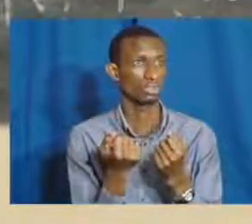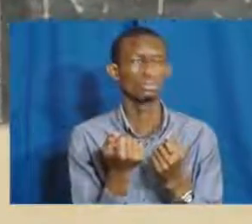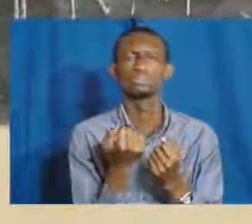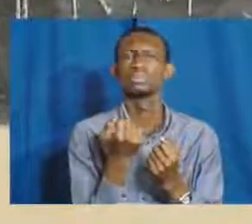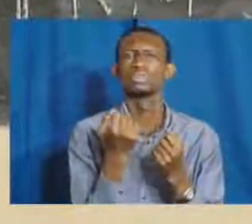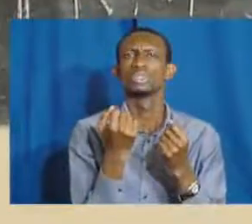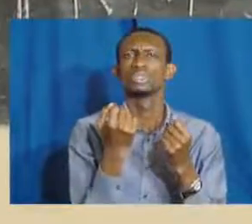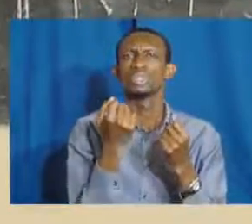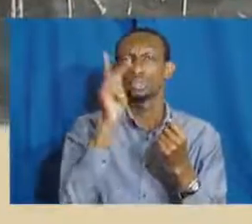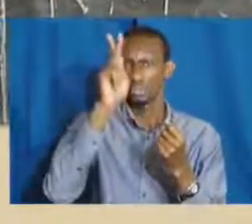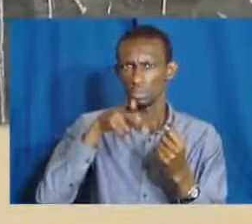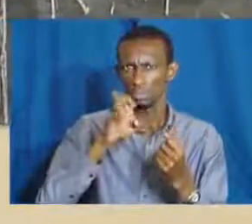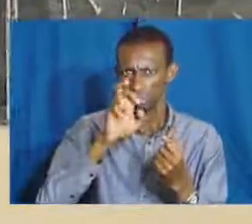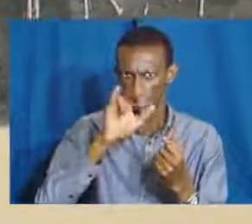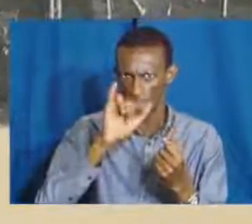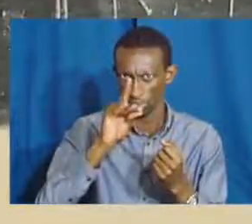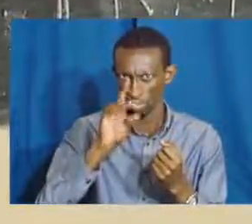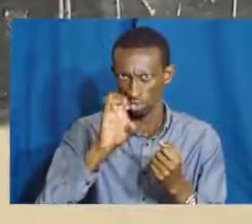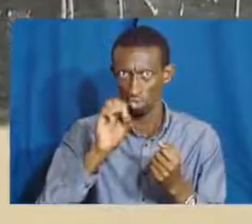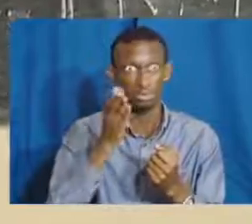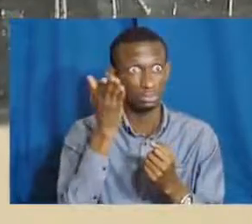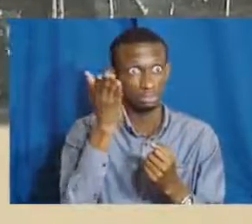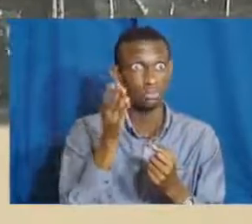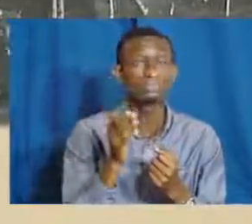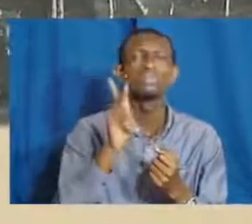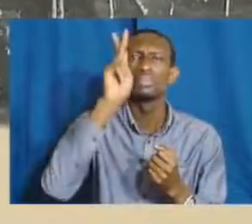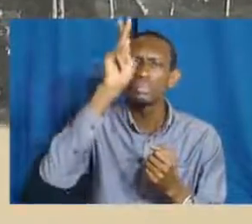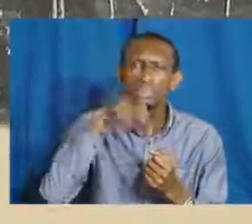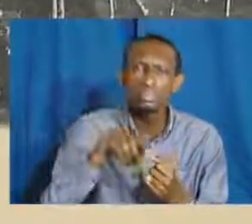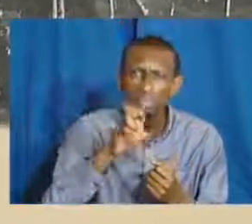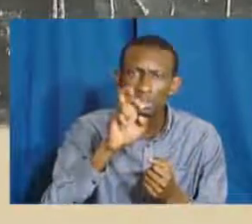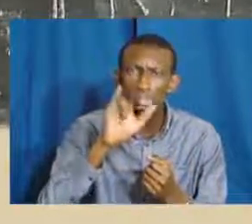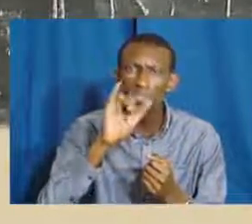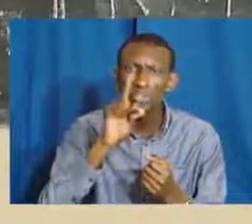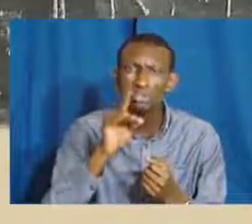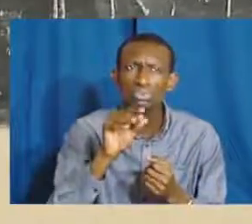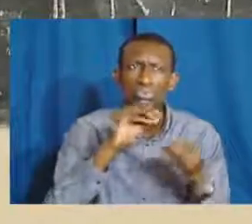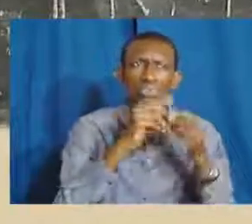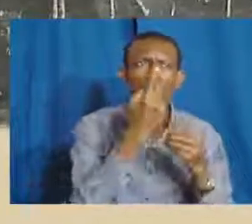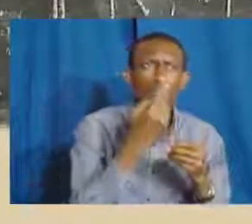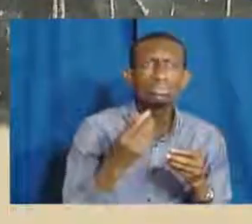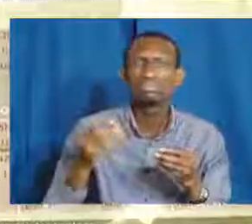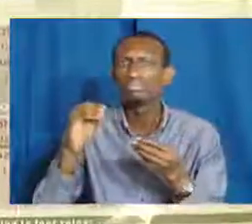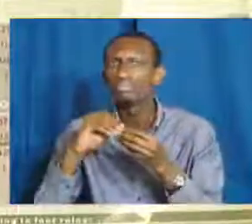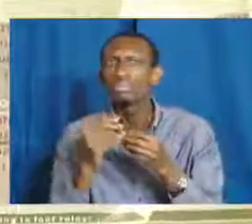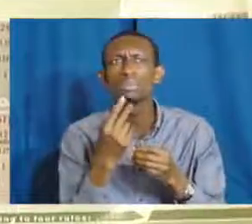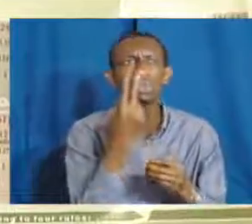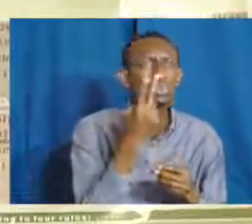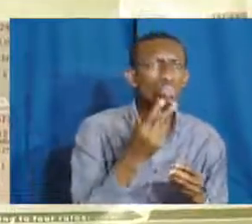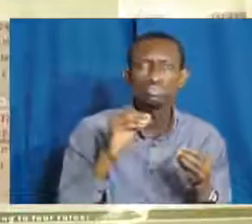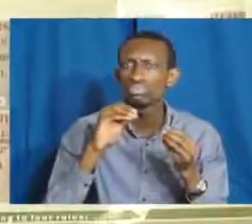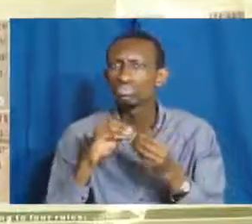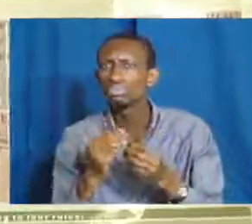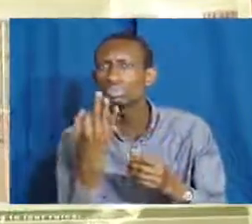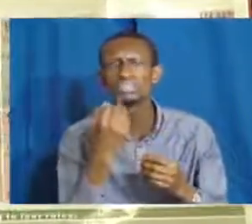periods. When you are moving that, this is period number 1, has 2 elements, number 2, number 3, and